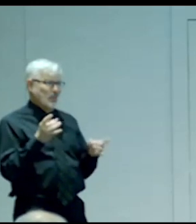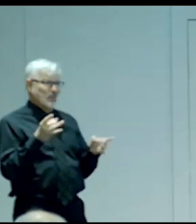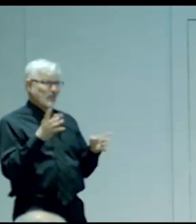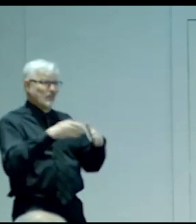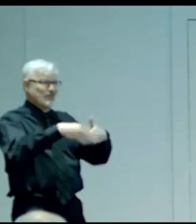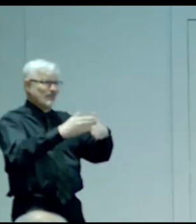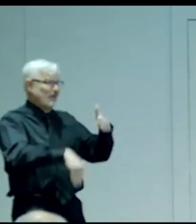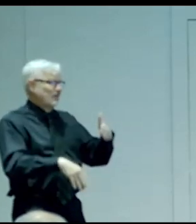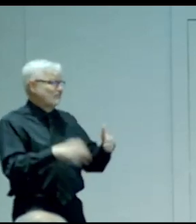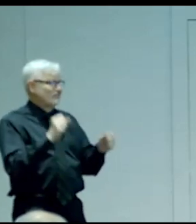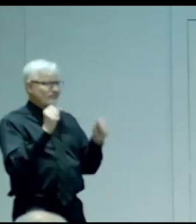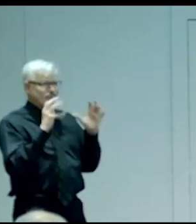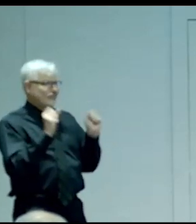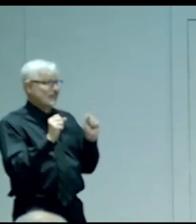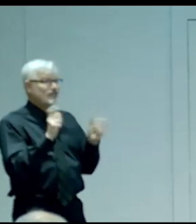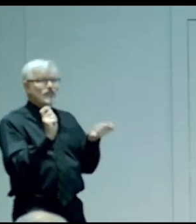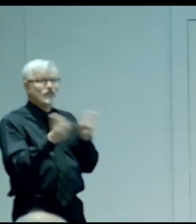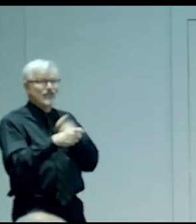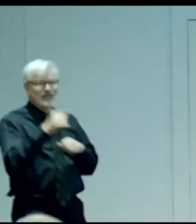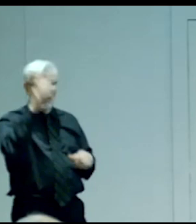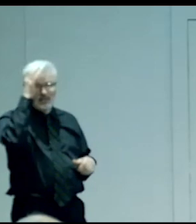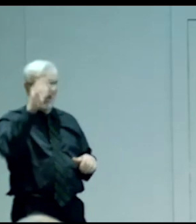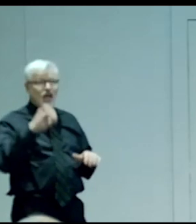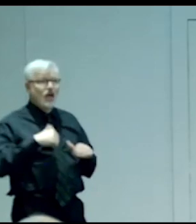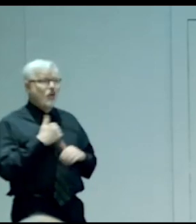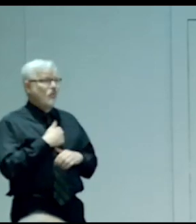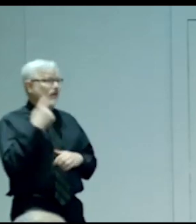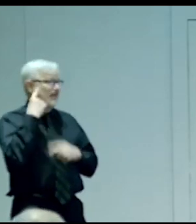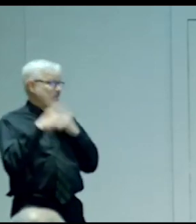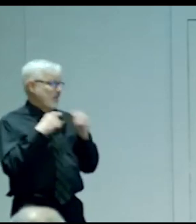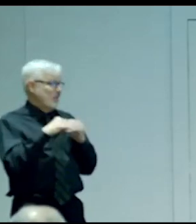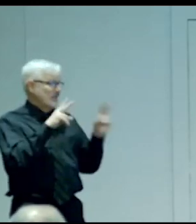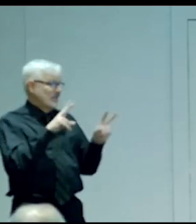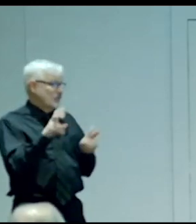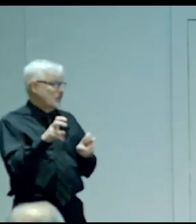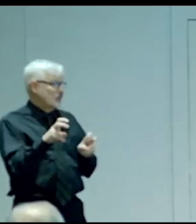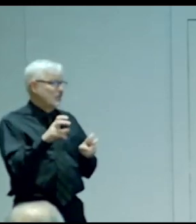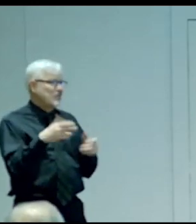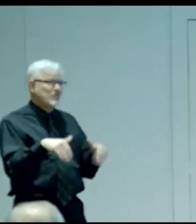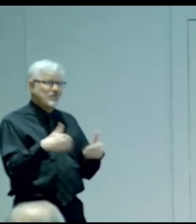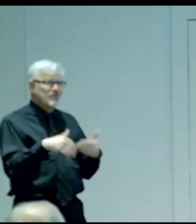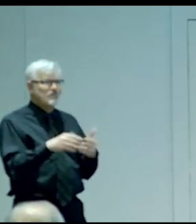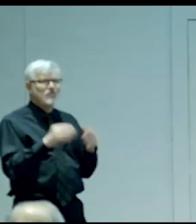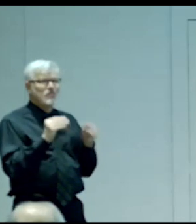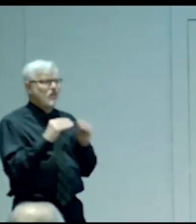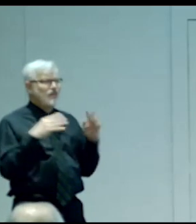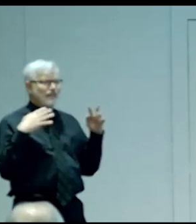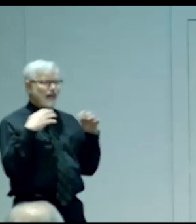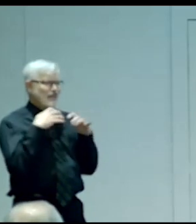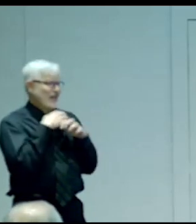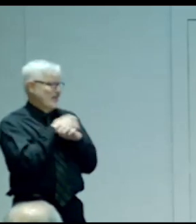of they changed the conception and how we think about these issues, making them much more complex